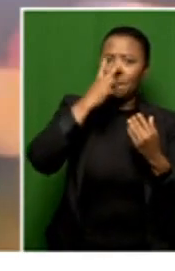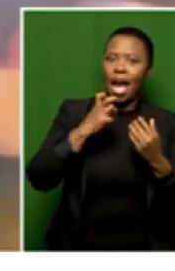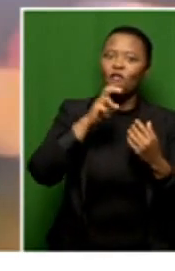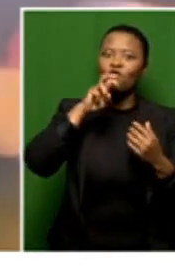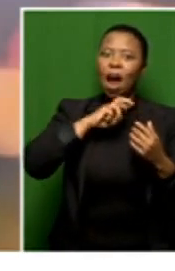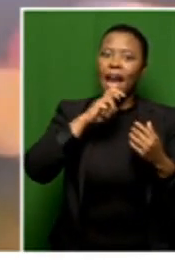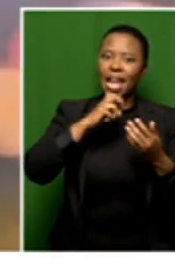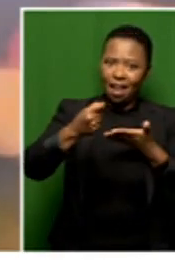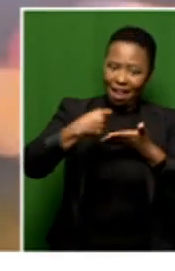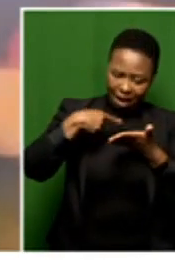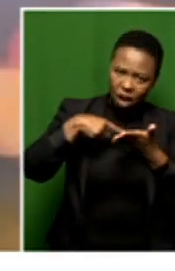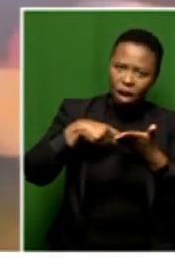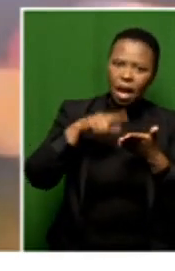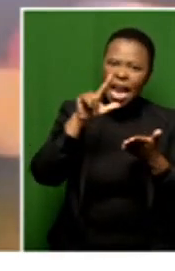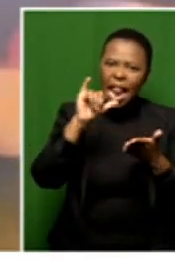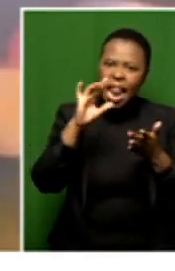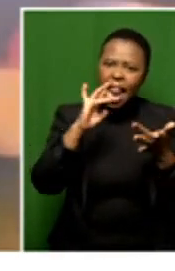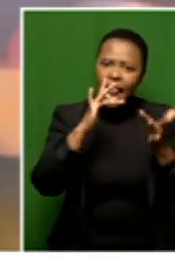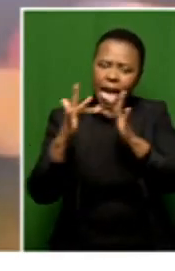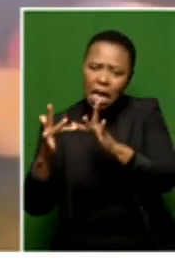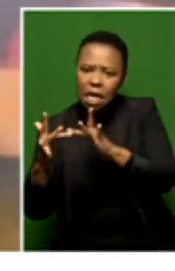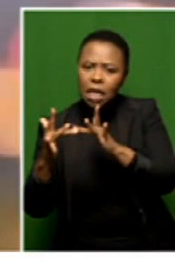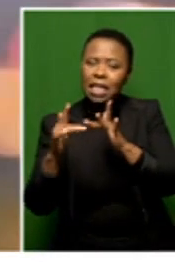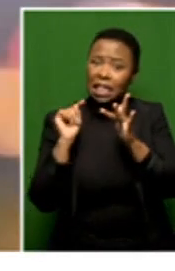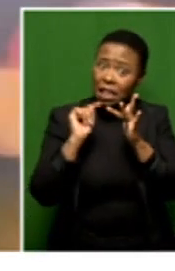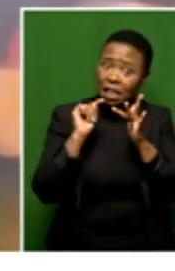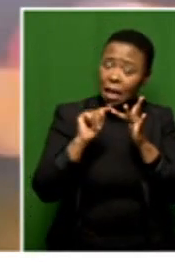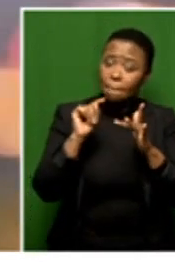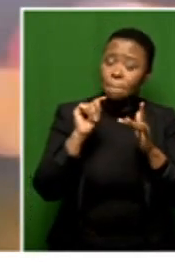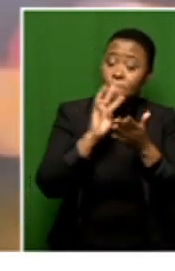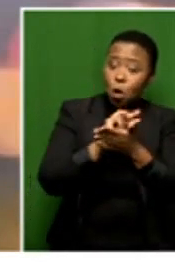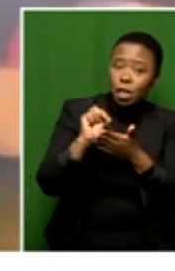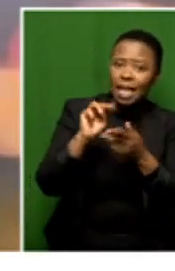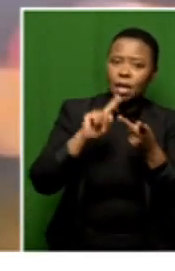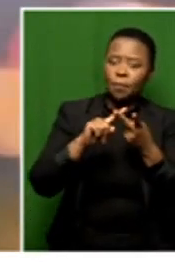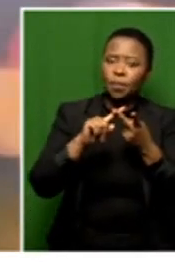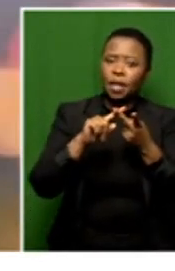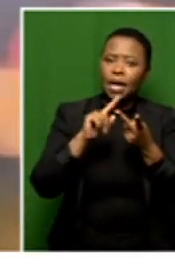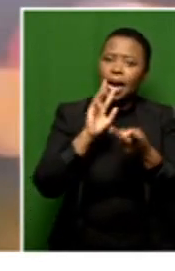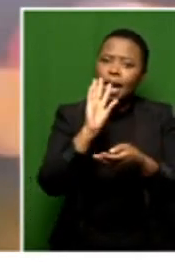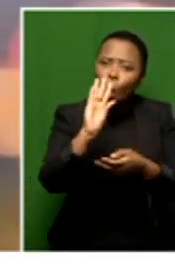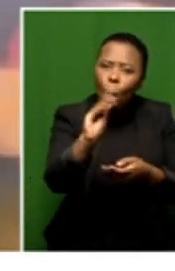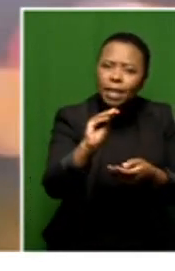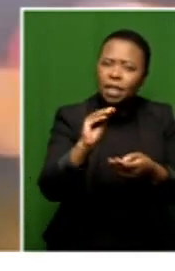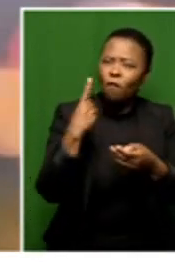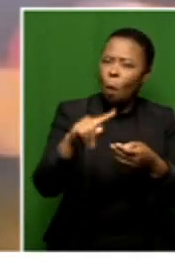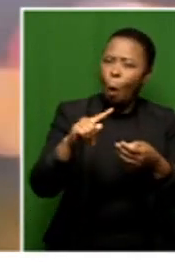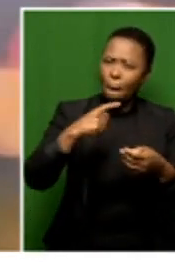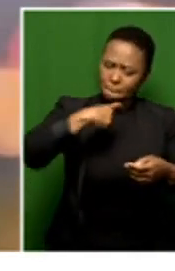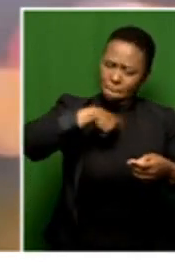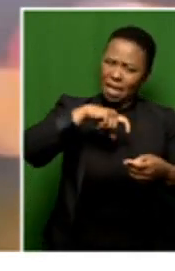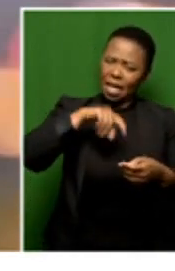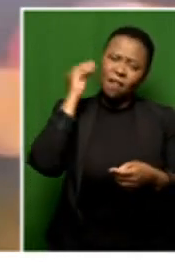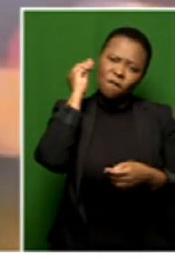Friday, and you need to click on the link, we need to treat all of these messages and all of these requests for personal information or